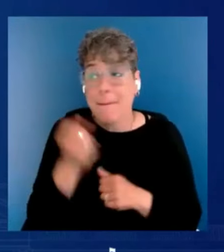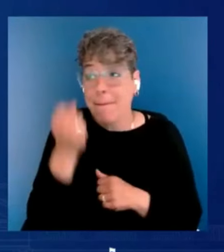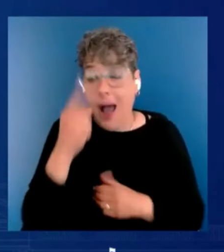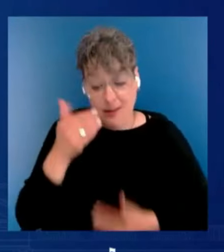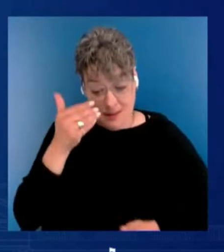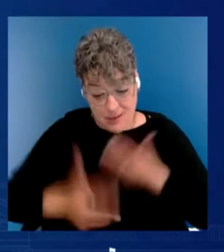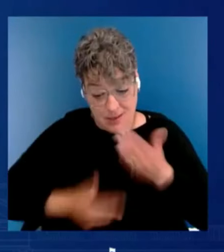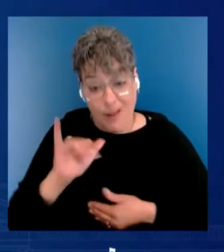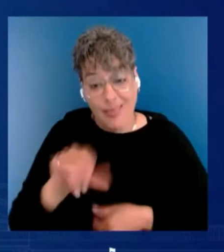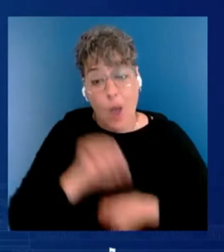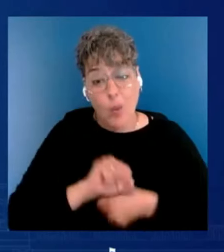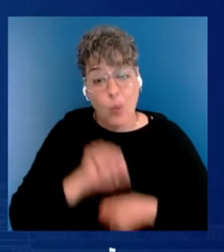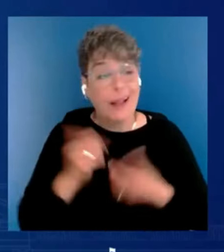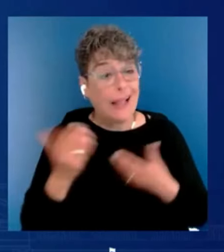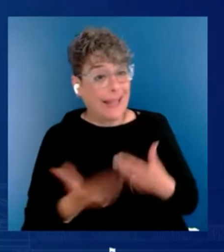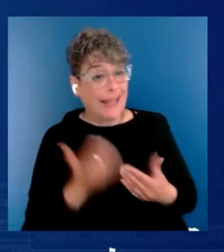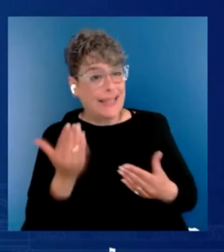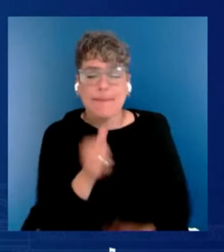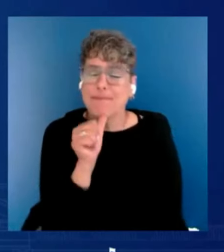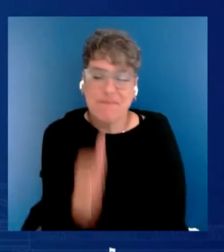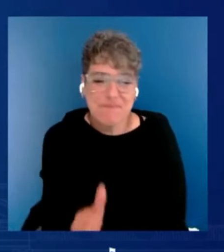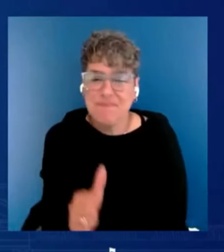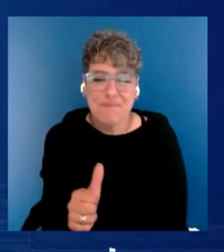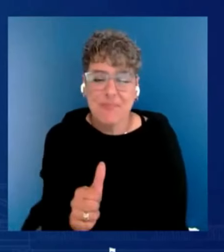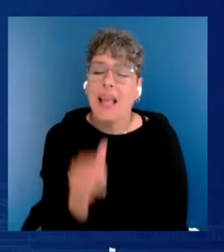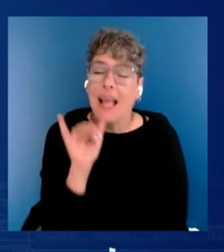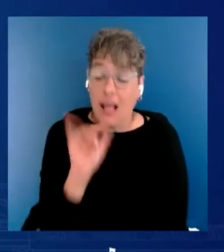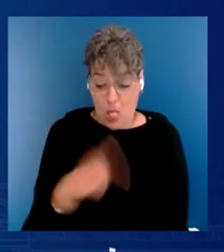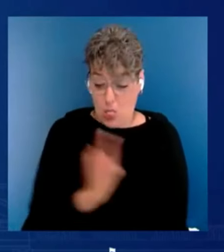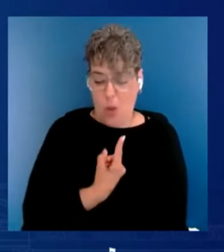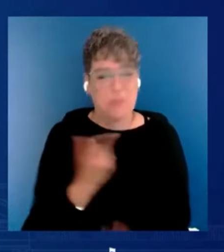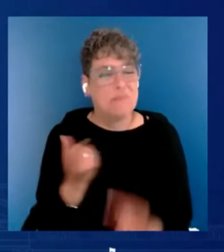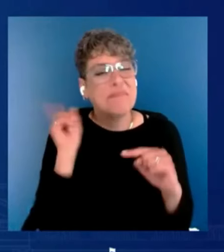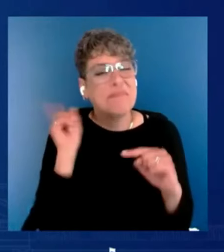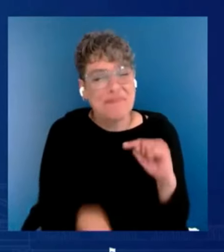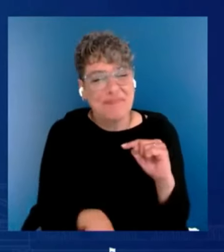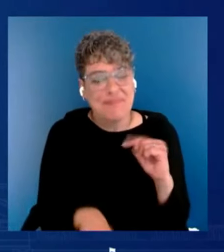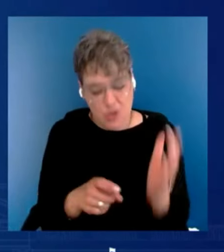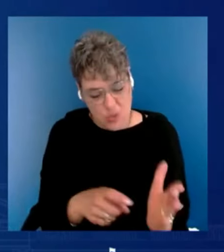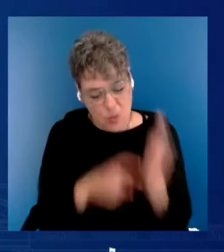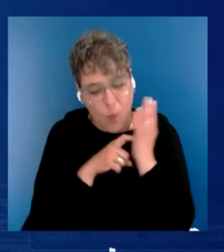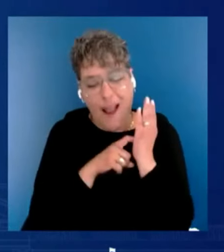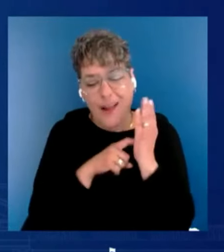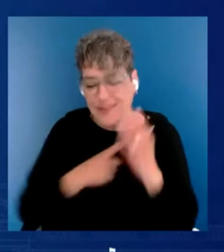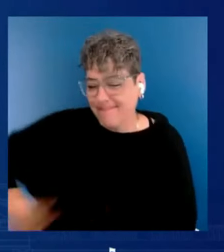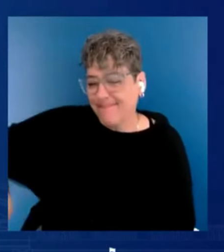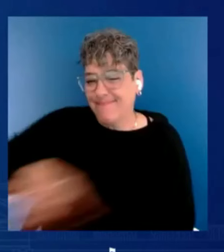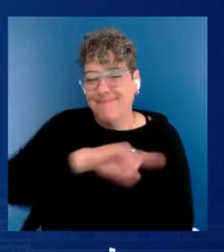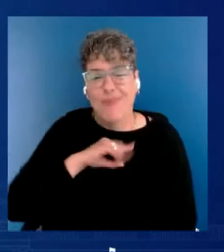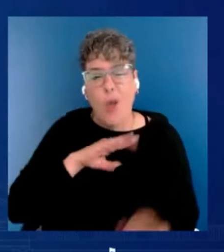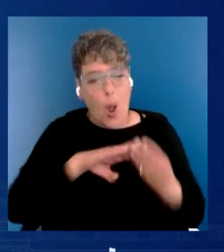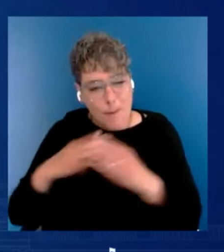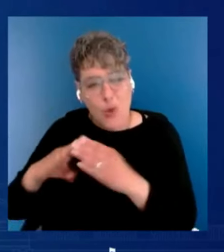that you can't do that alone, and it requires a true community. And that's why my hope is when we leave here today, that we will